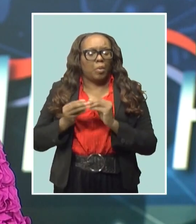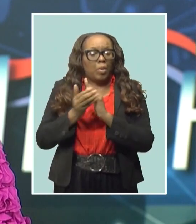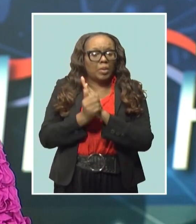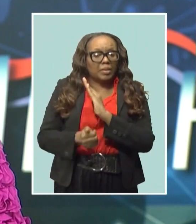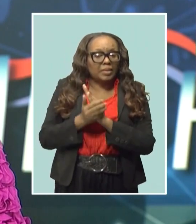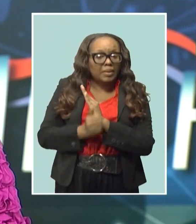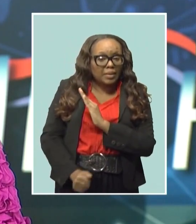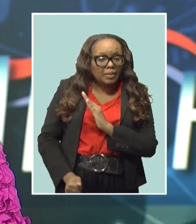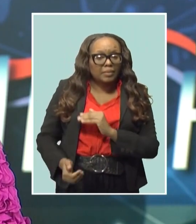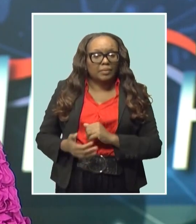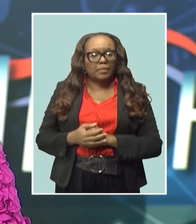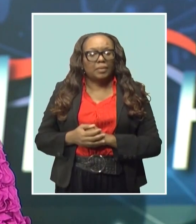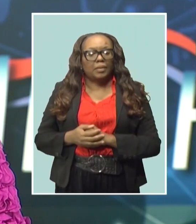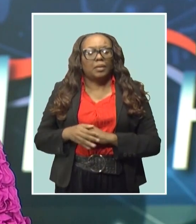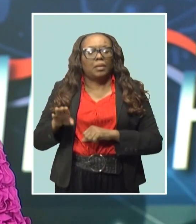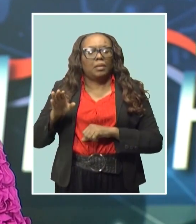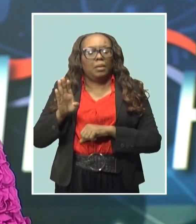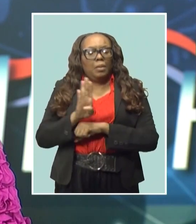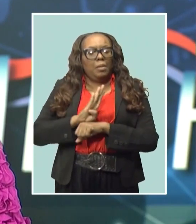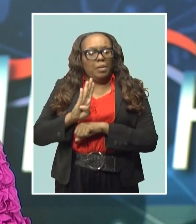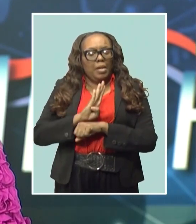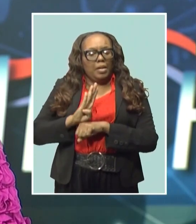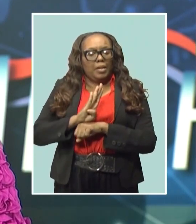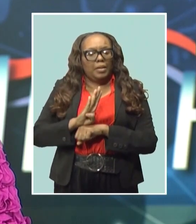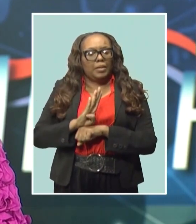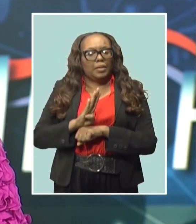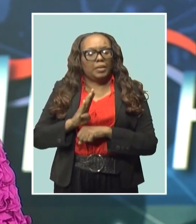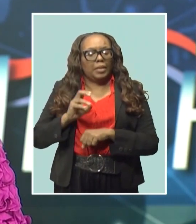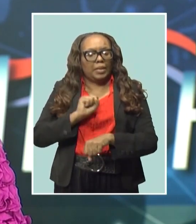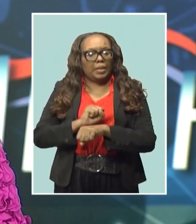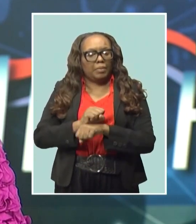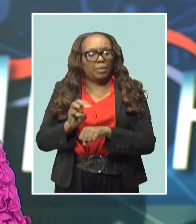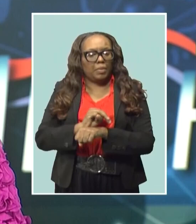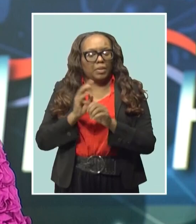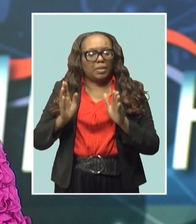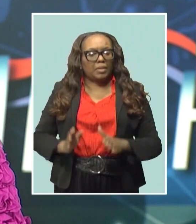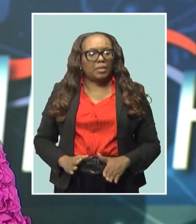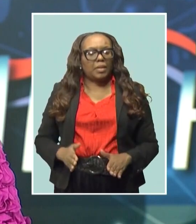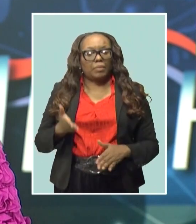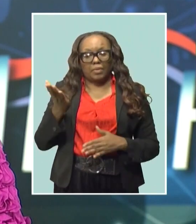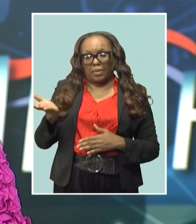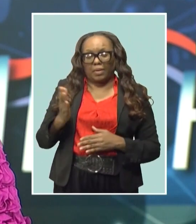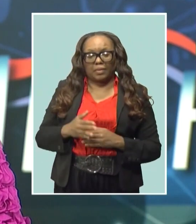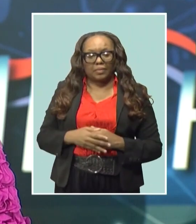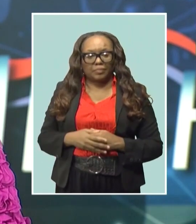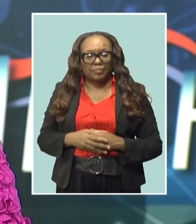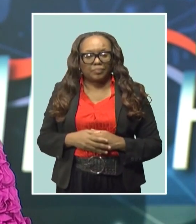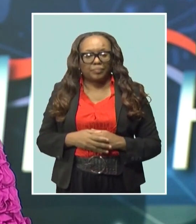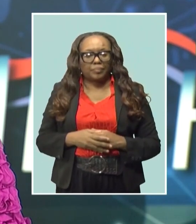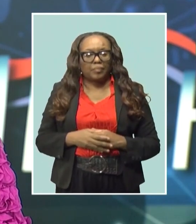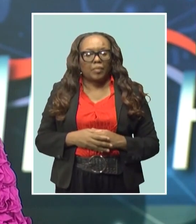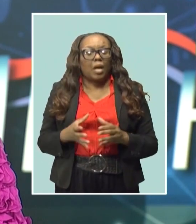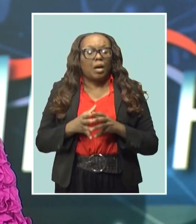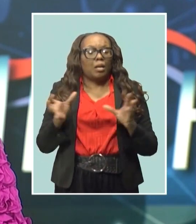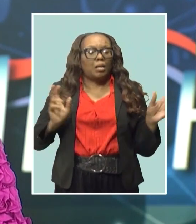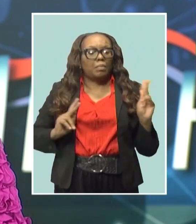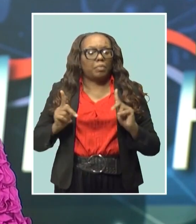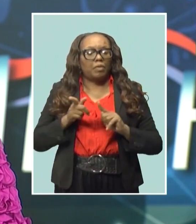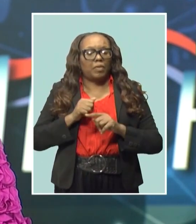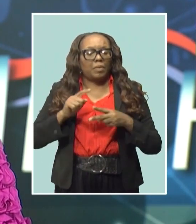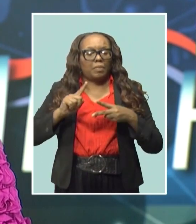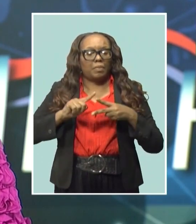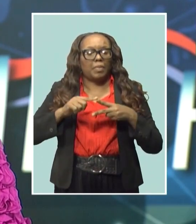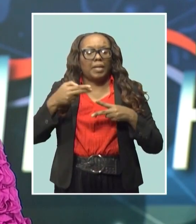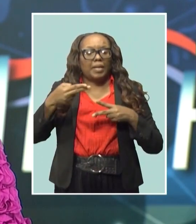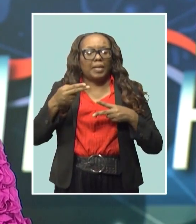was represented by Labour Minister Colin Jordan. Scores of residents from the Haynesville and Pine communities will soon get the